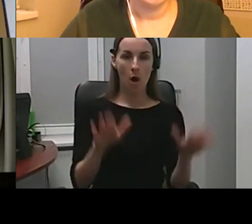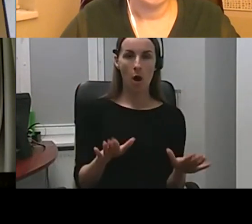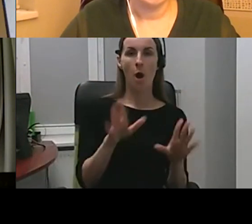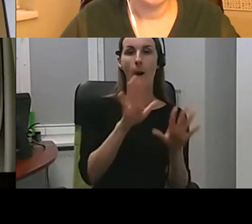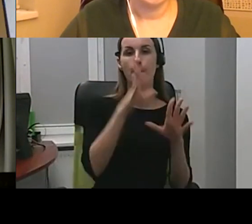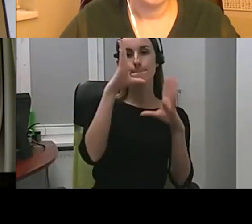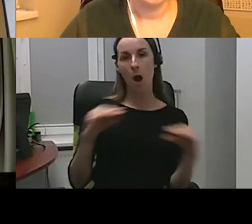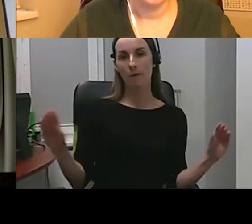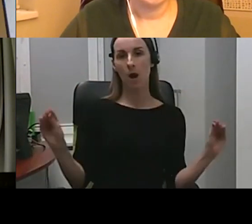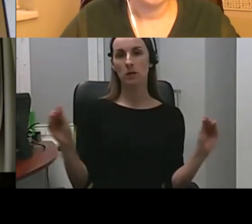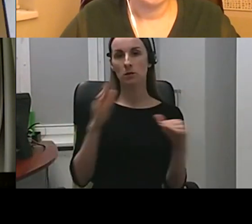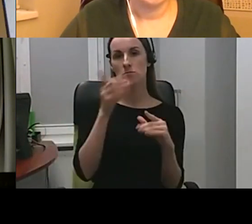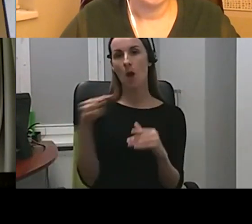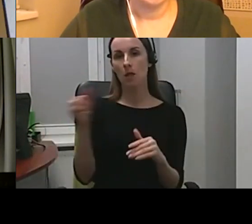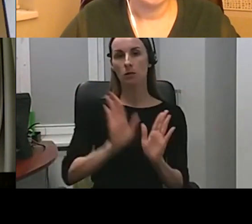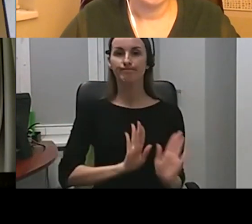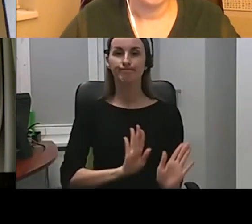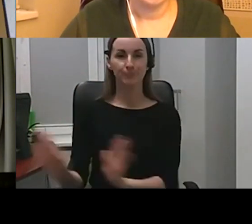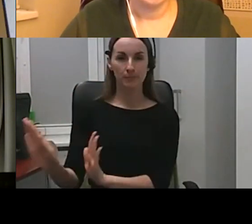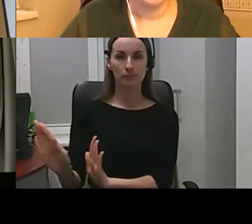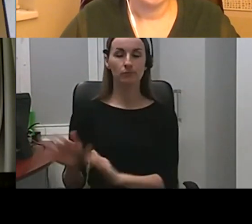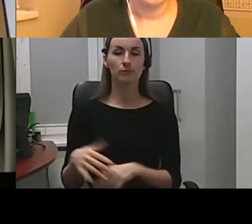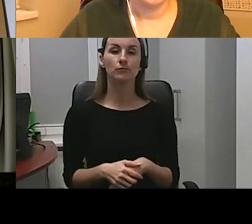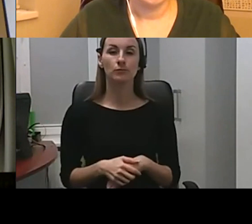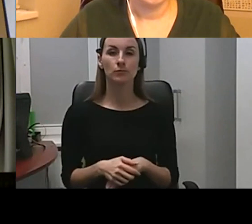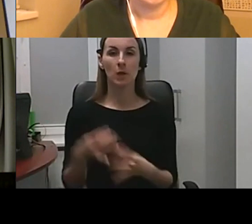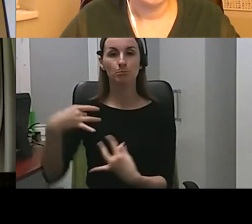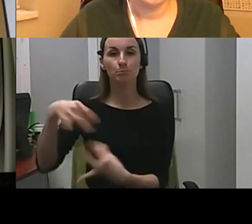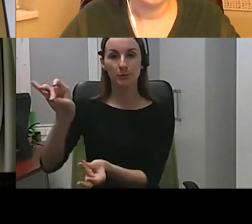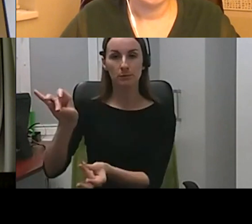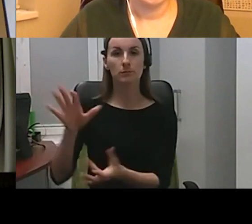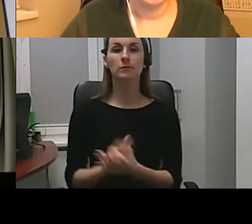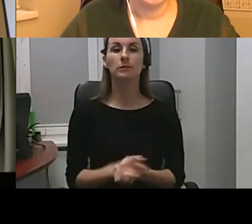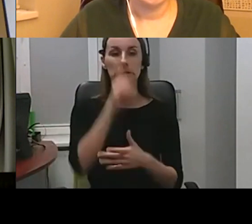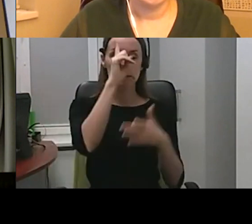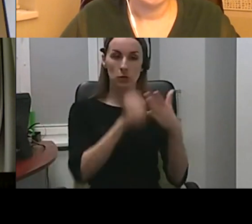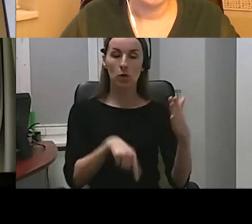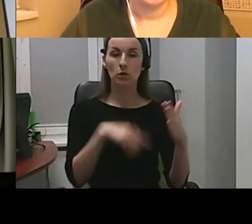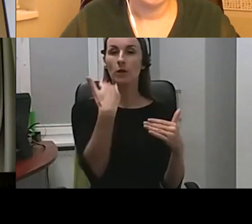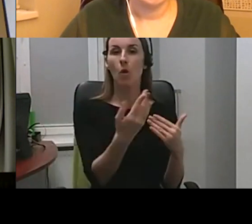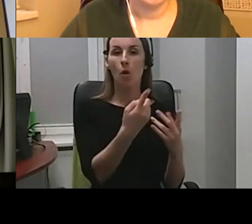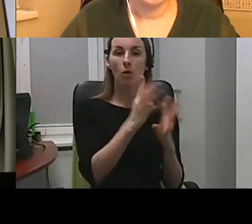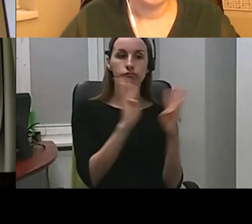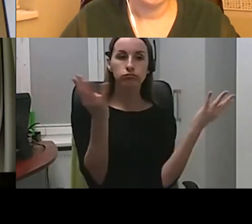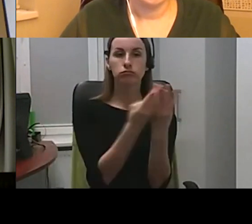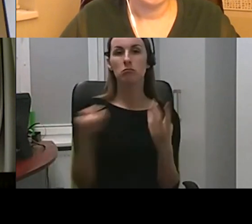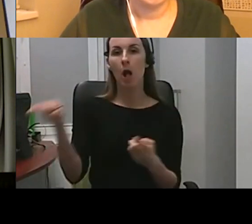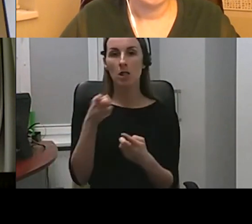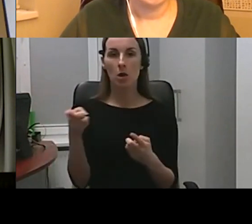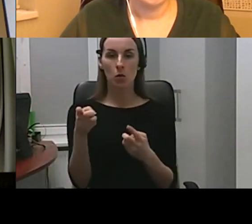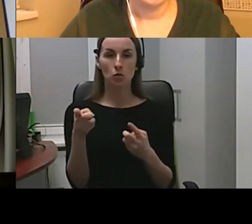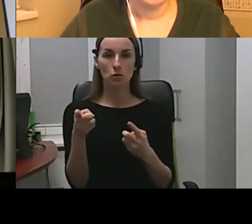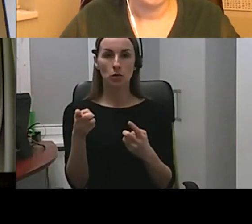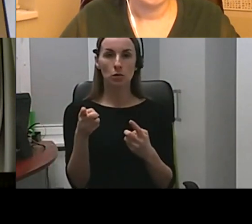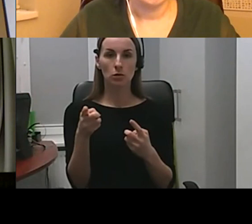not getting into that vicious circle again when the Belarusian regime is selling one by one the